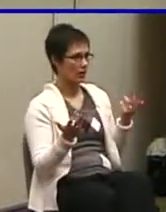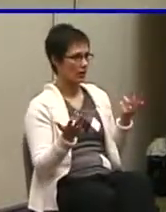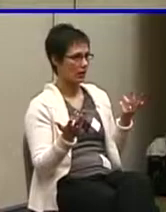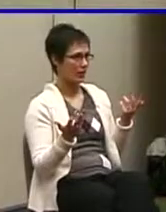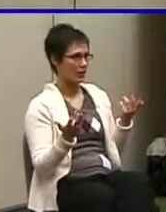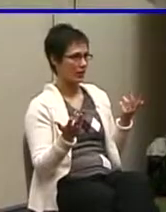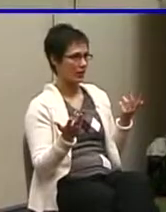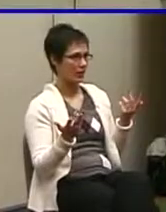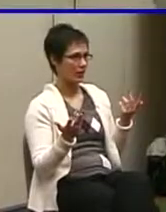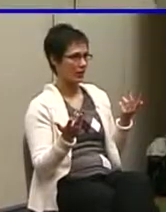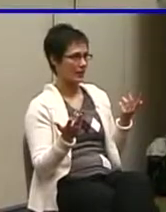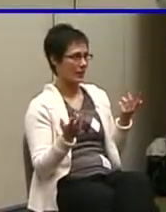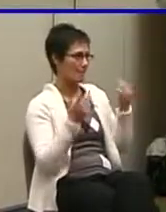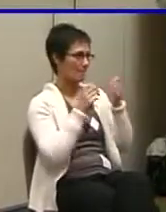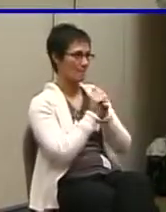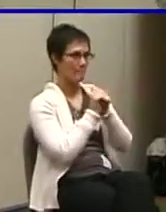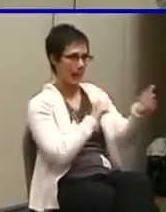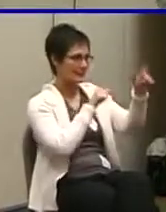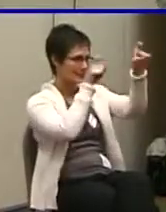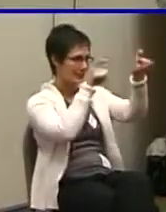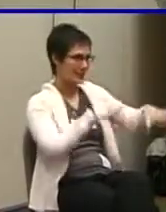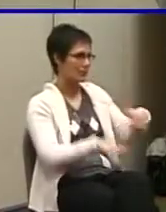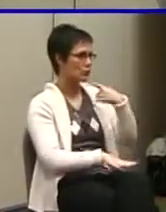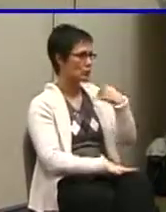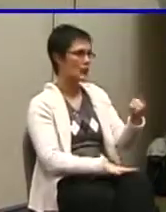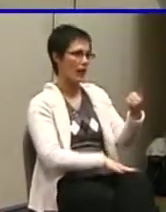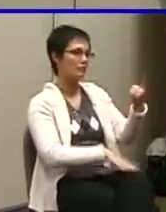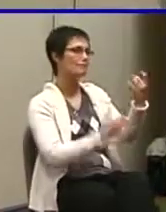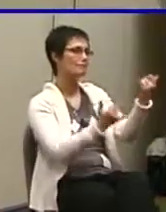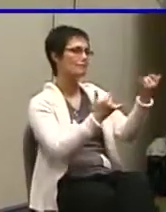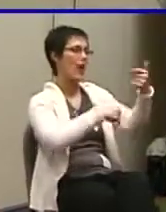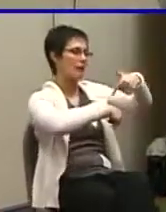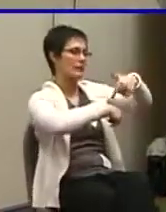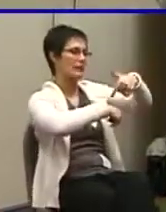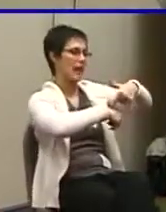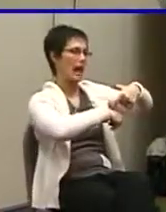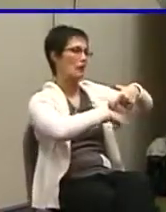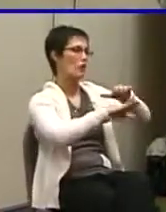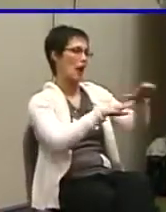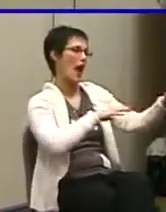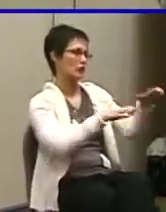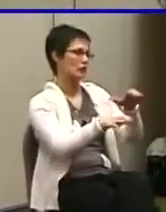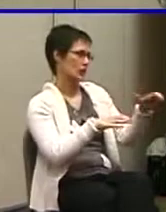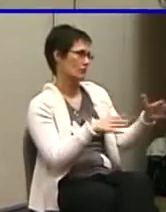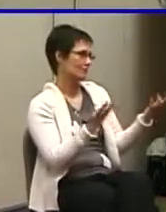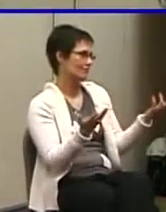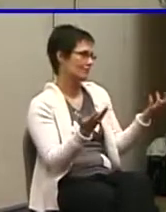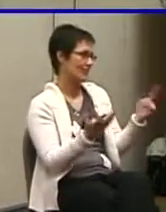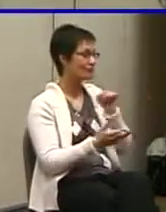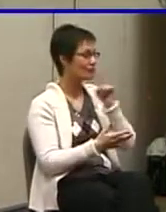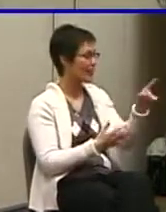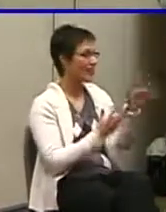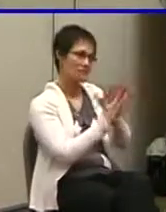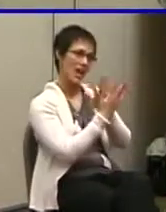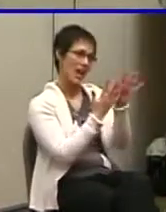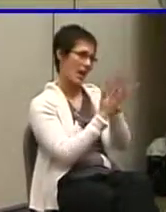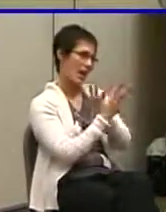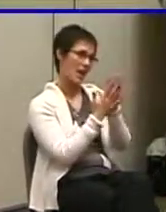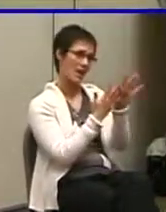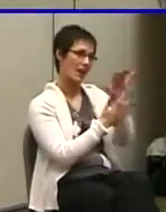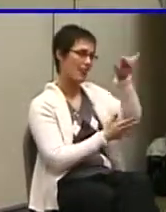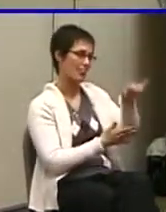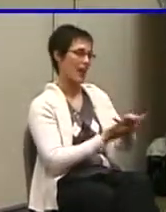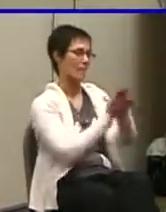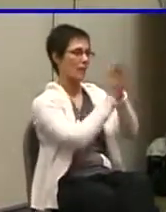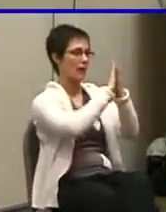test of saying it's time now to do something, okay? That's really pretty vague, and that becomes